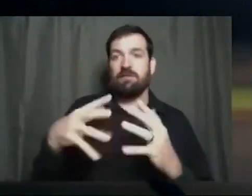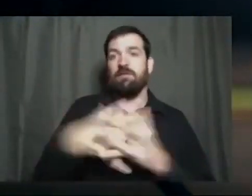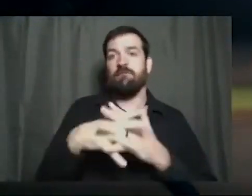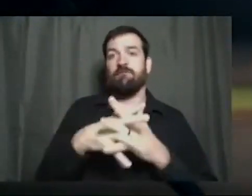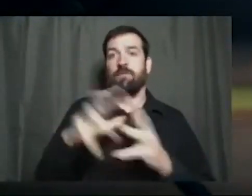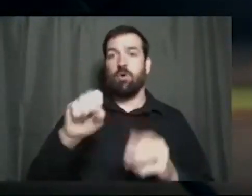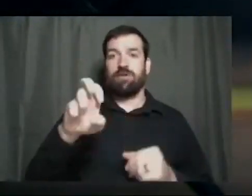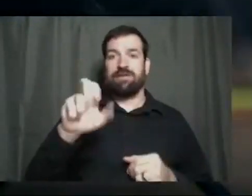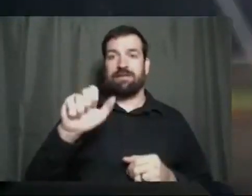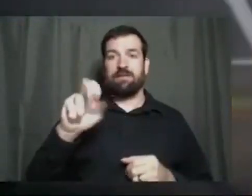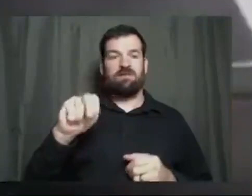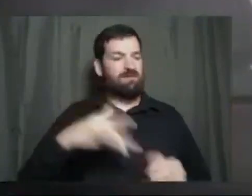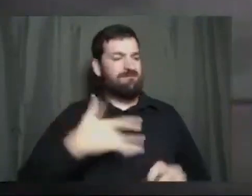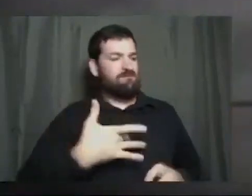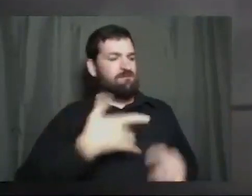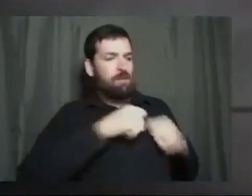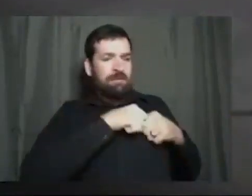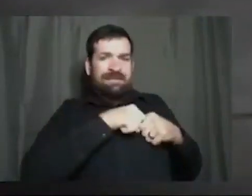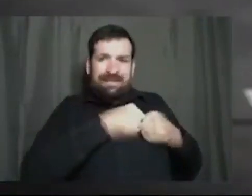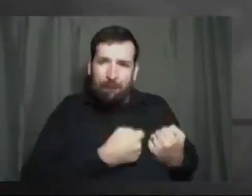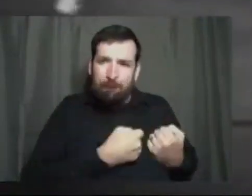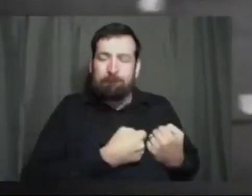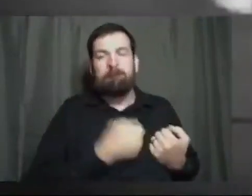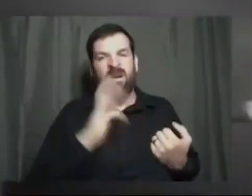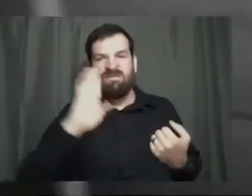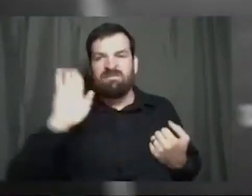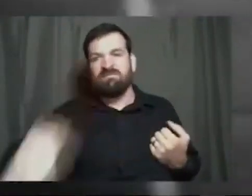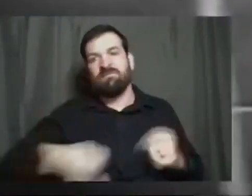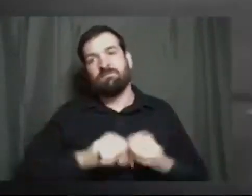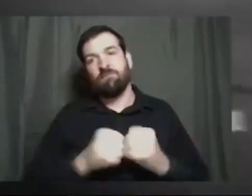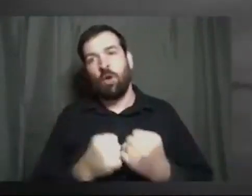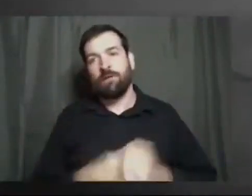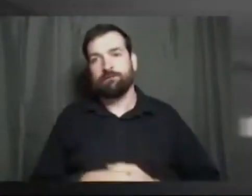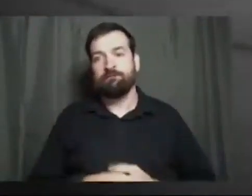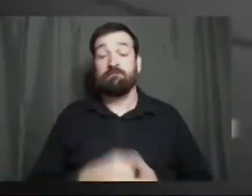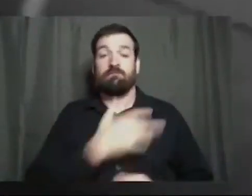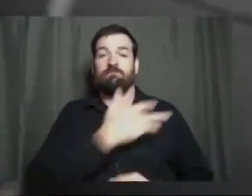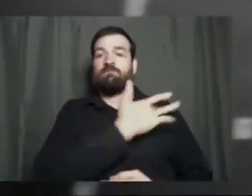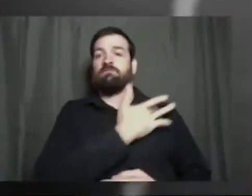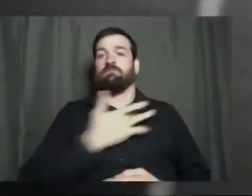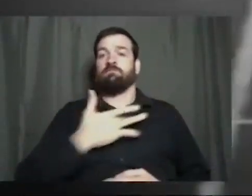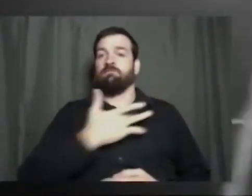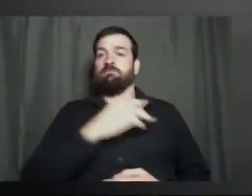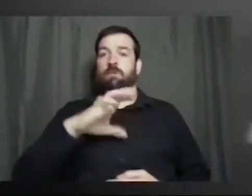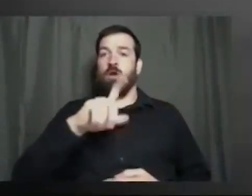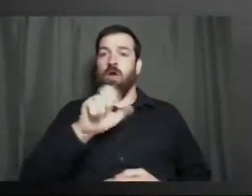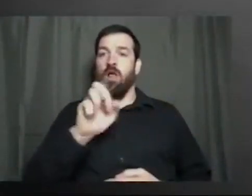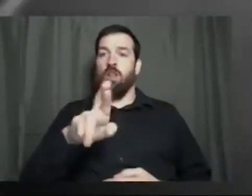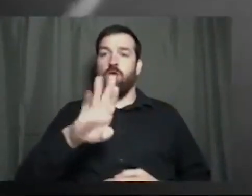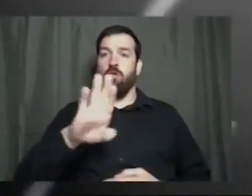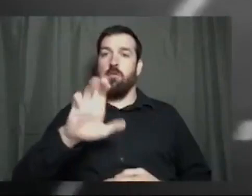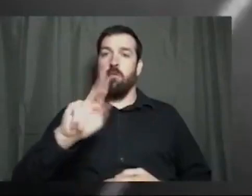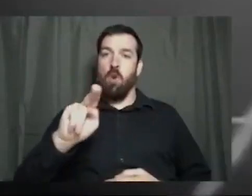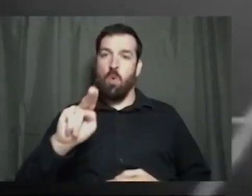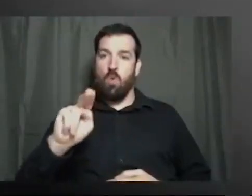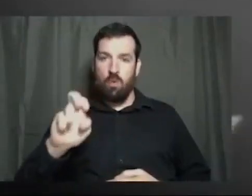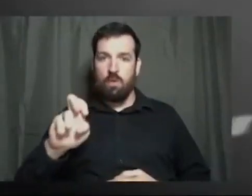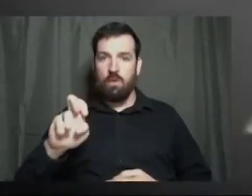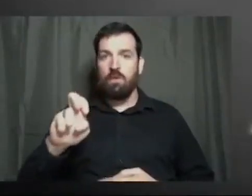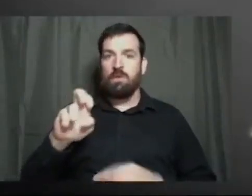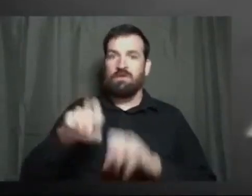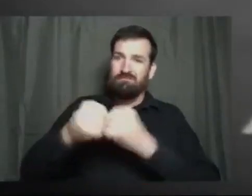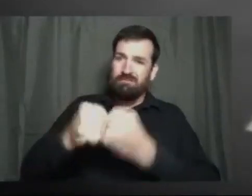I was like, it's broken. Michael describes the moment his collarbone fractured when he was tackled by another player during a